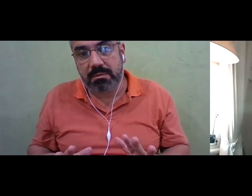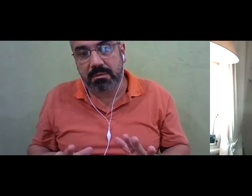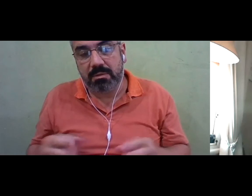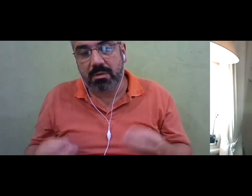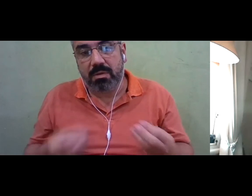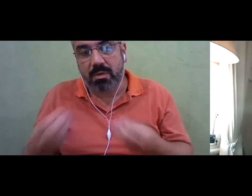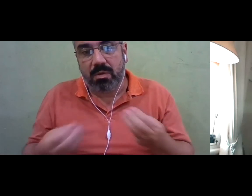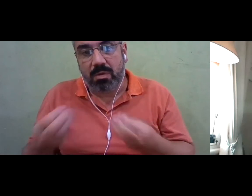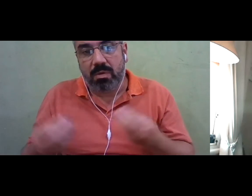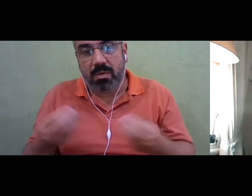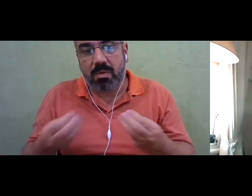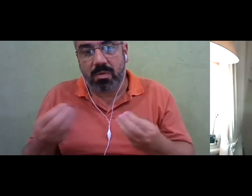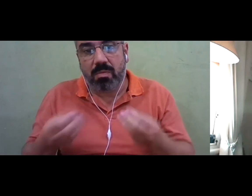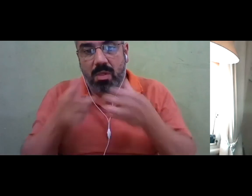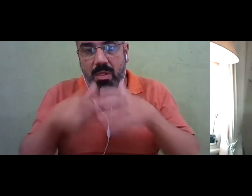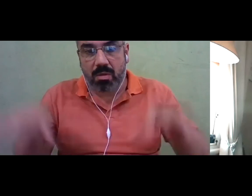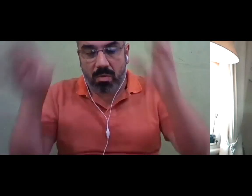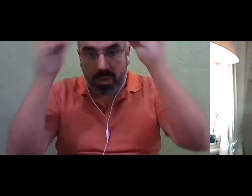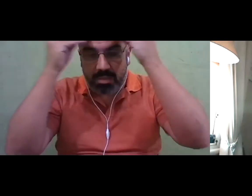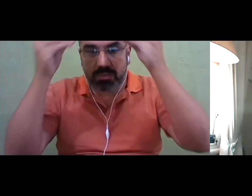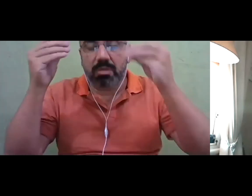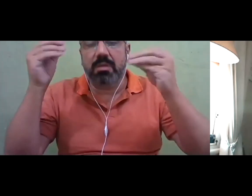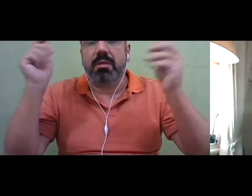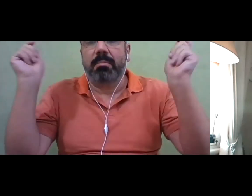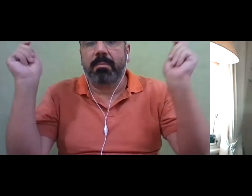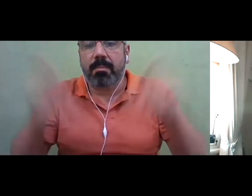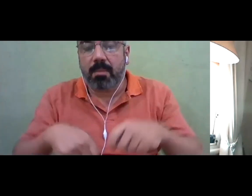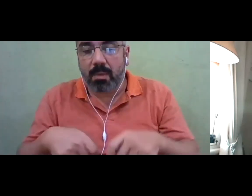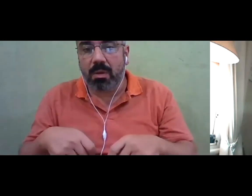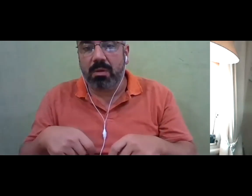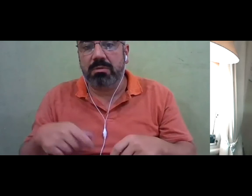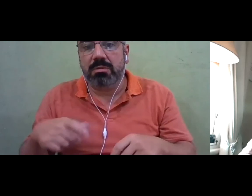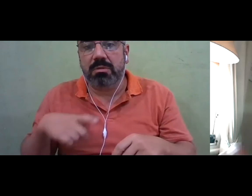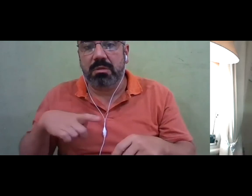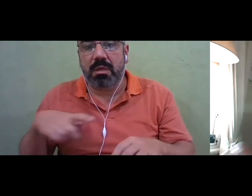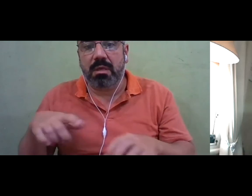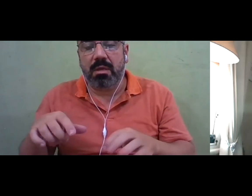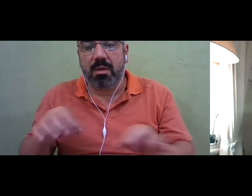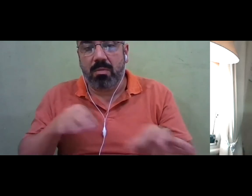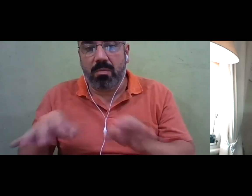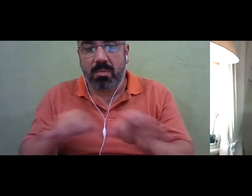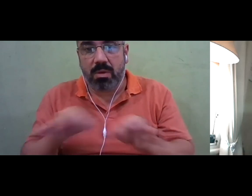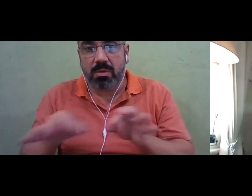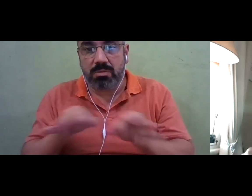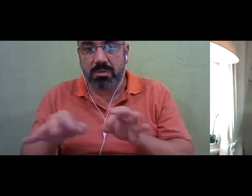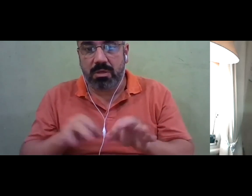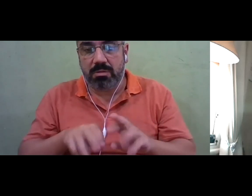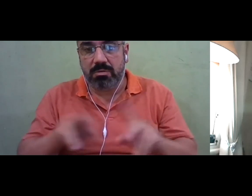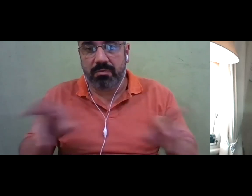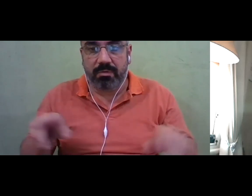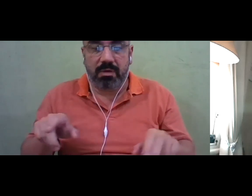it. I use the word project because it's easy to understand the life cycle of a